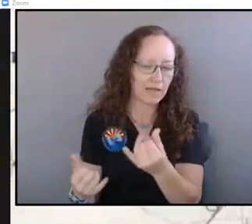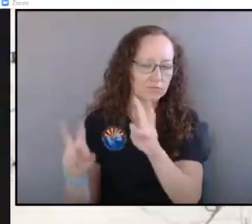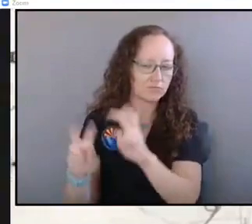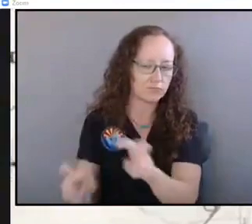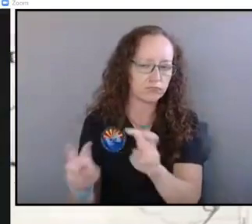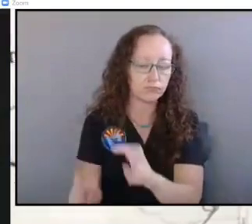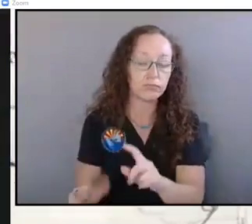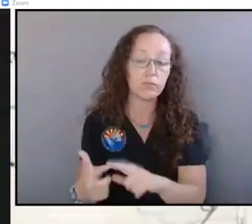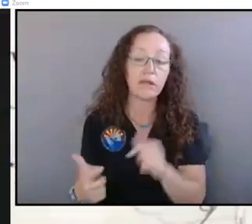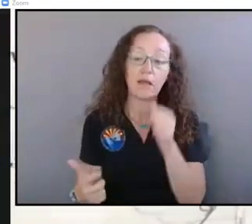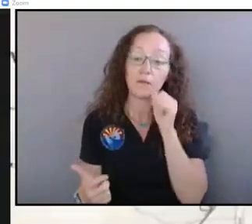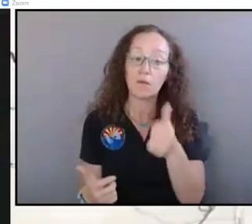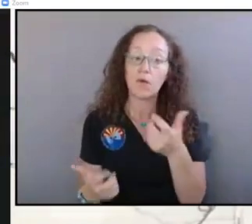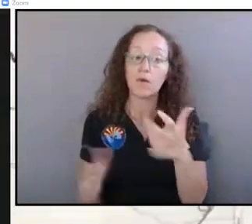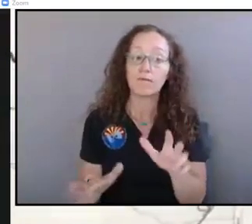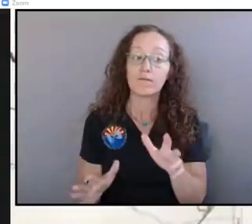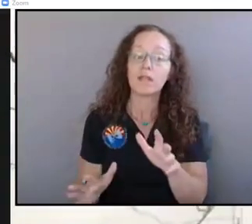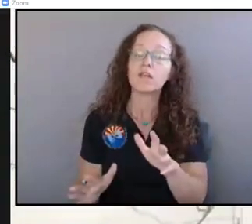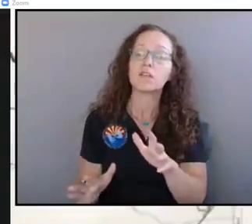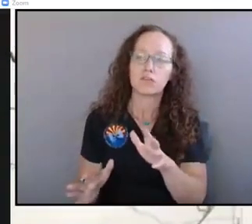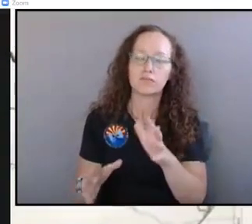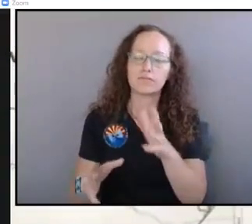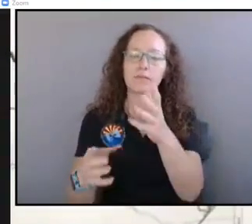order for what supplies they're going to need to prep it.